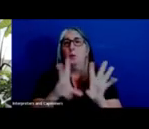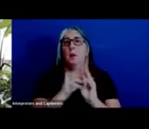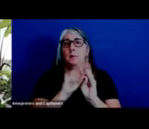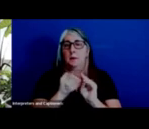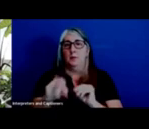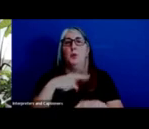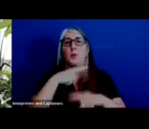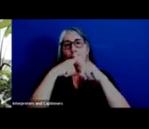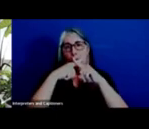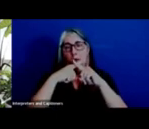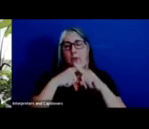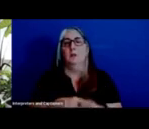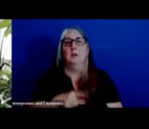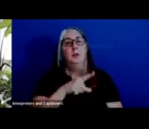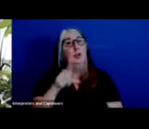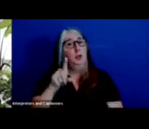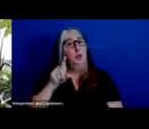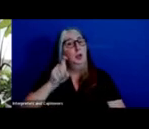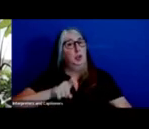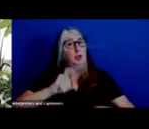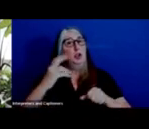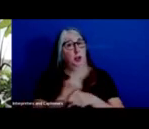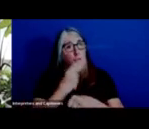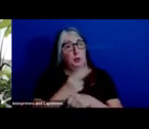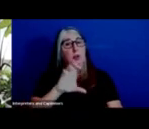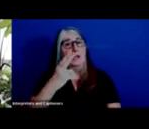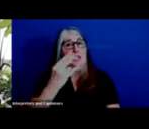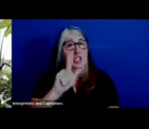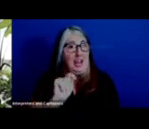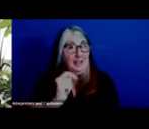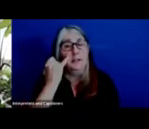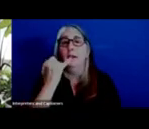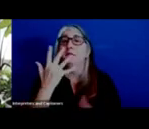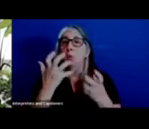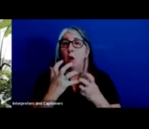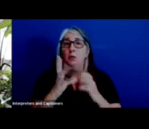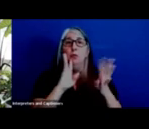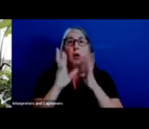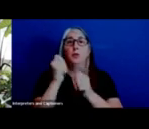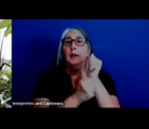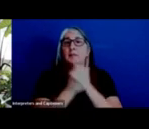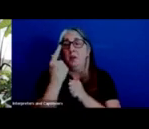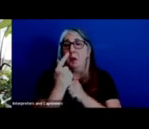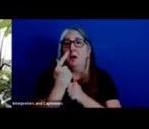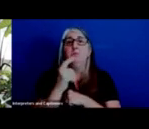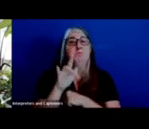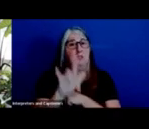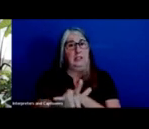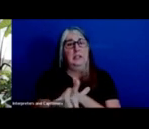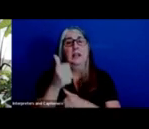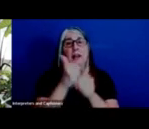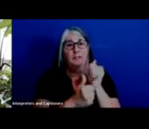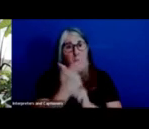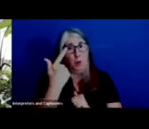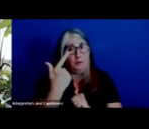muted, although you should be sure to use chat. If you'd like to engage with everyone, please be sure to select